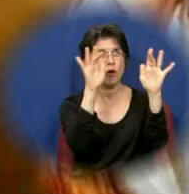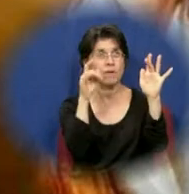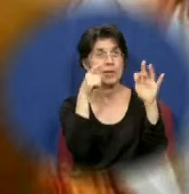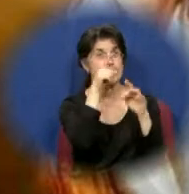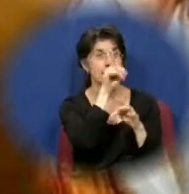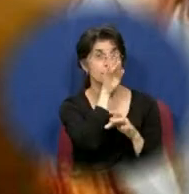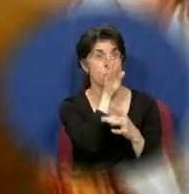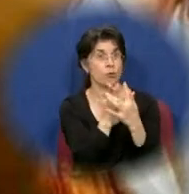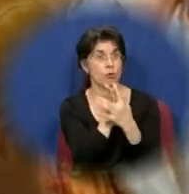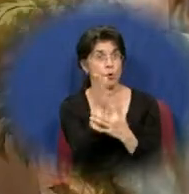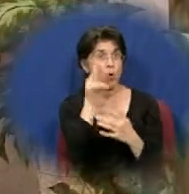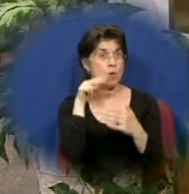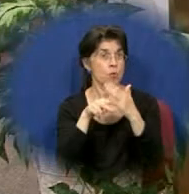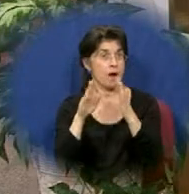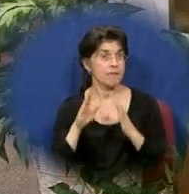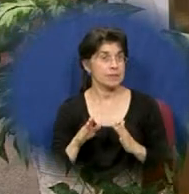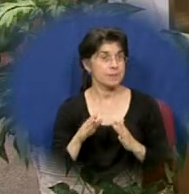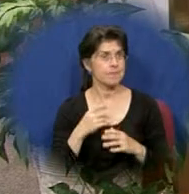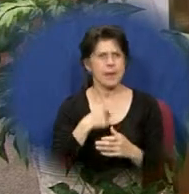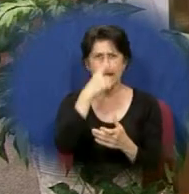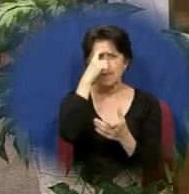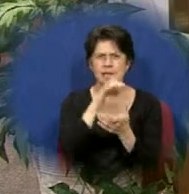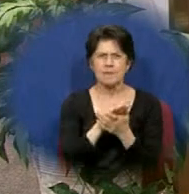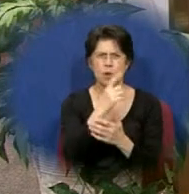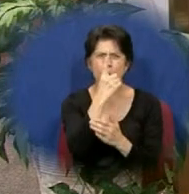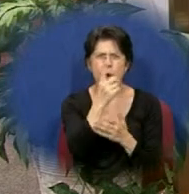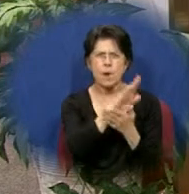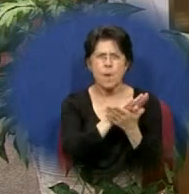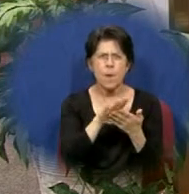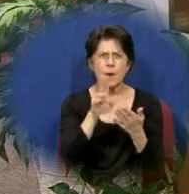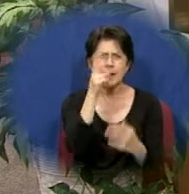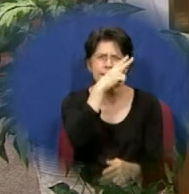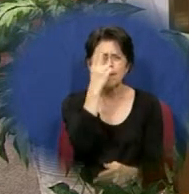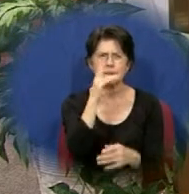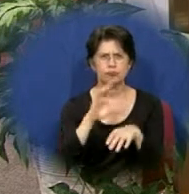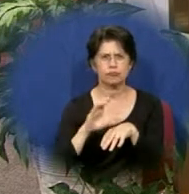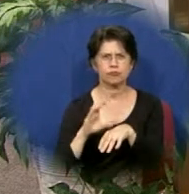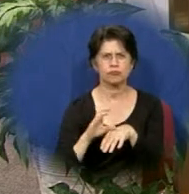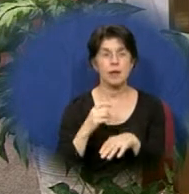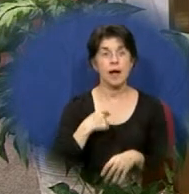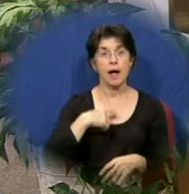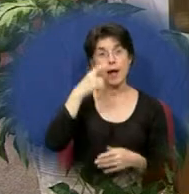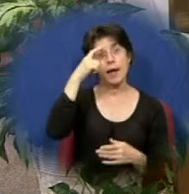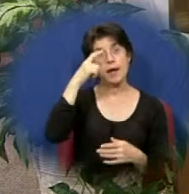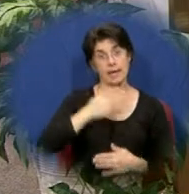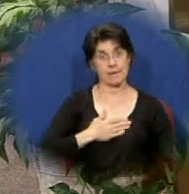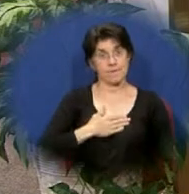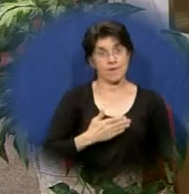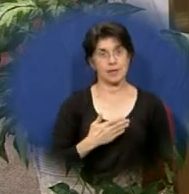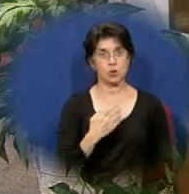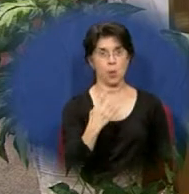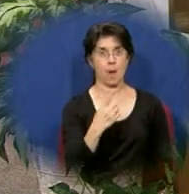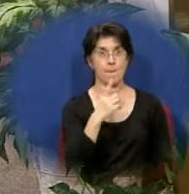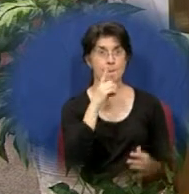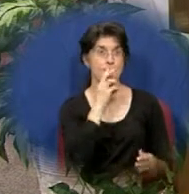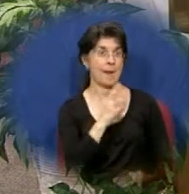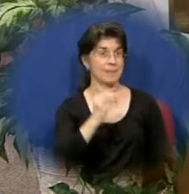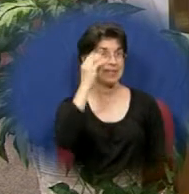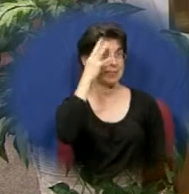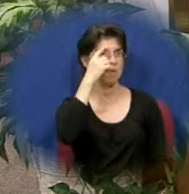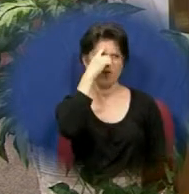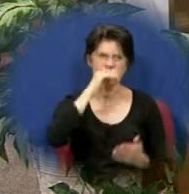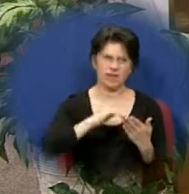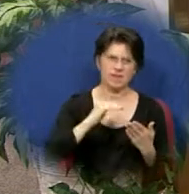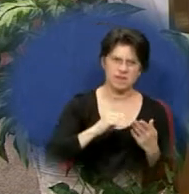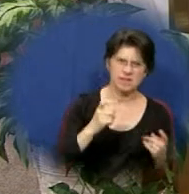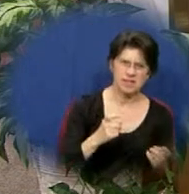the prophets. I believe in one holy, Catholic, and apostolic church. I confess one baptism for the forgiveness of sins,